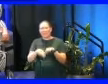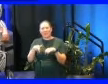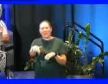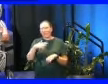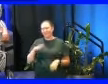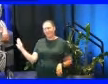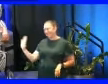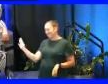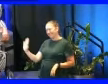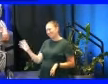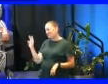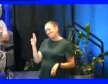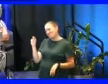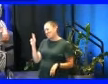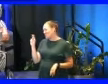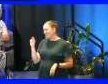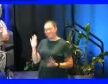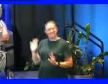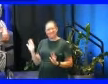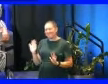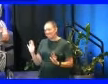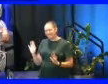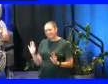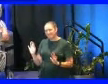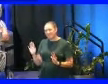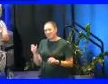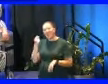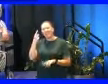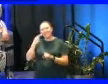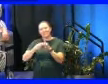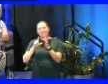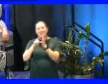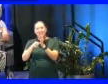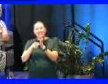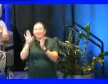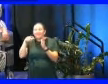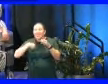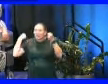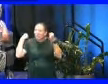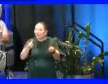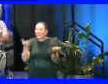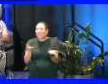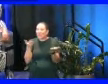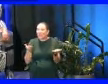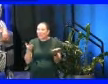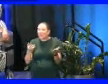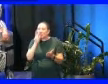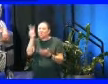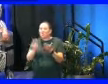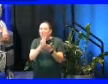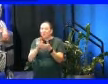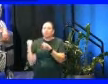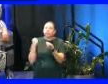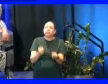not. No, I'm not. And you can see 11 months later, I drove here 2 hours from where I live. And